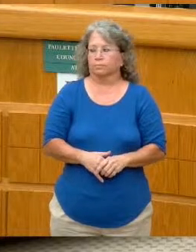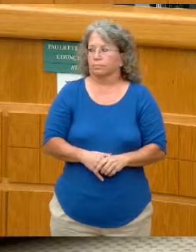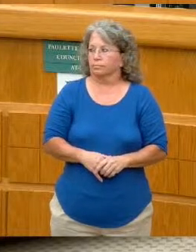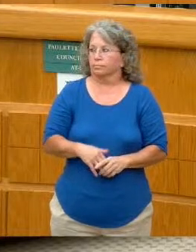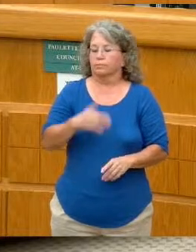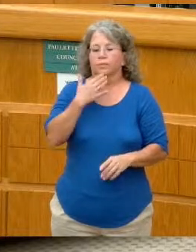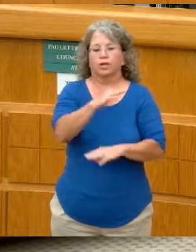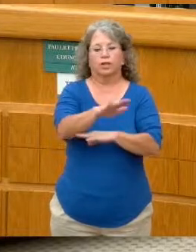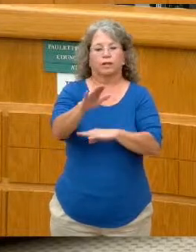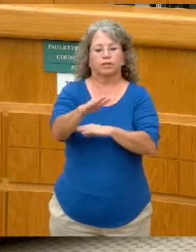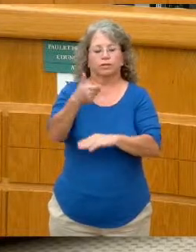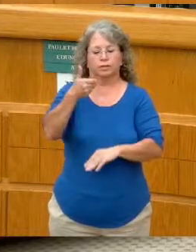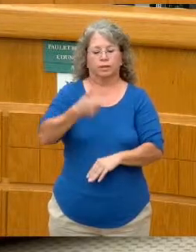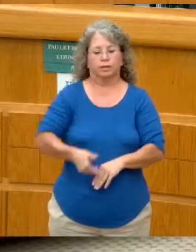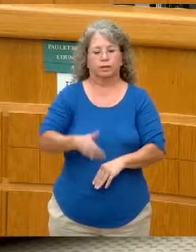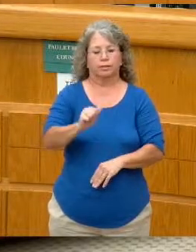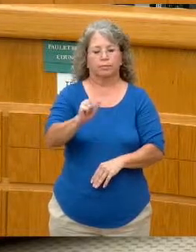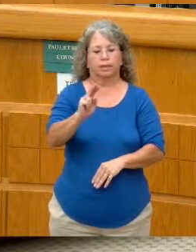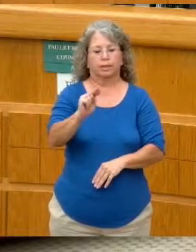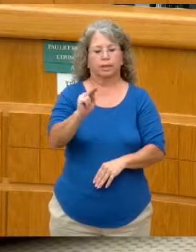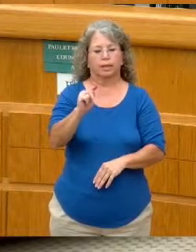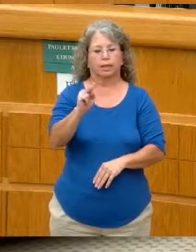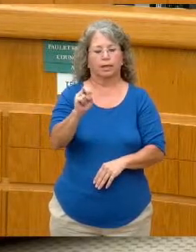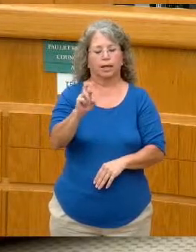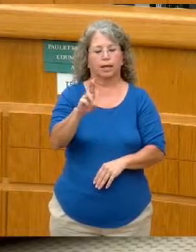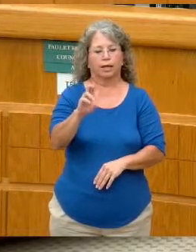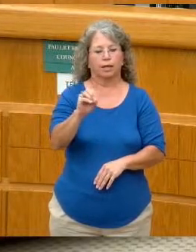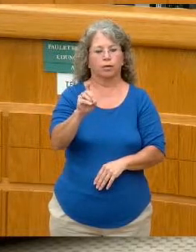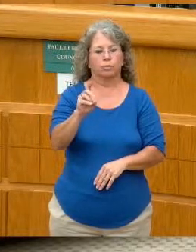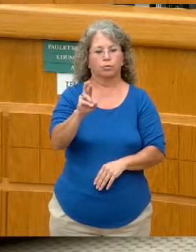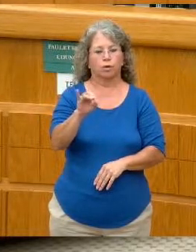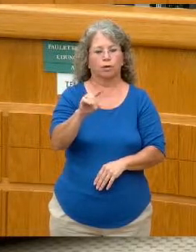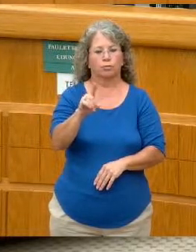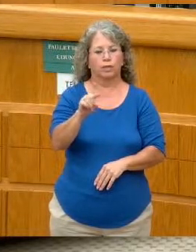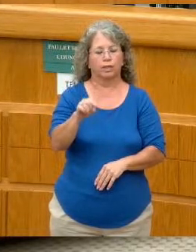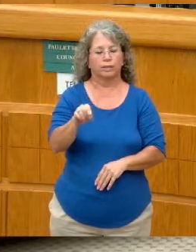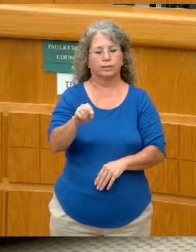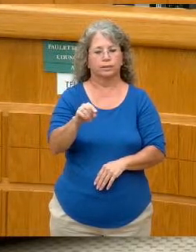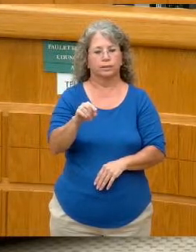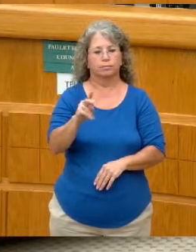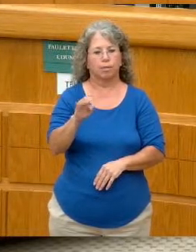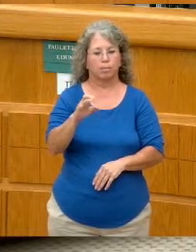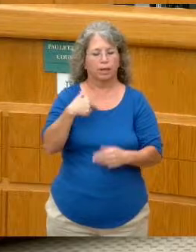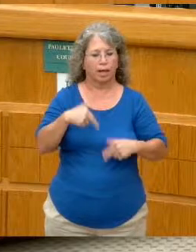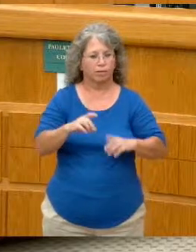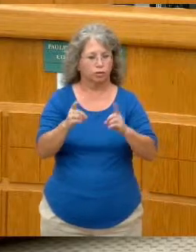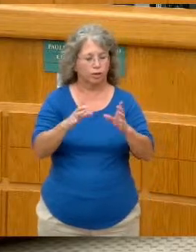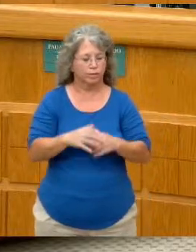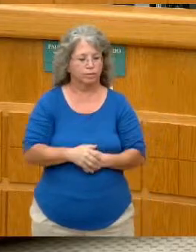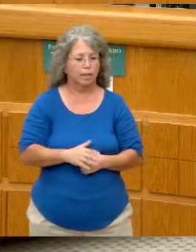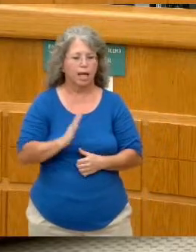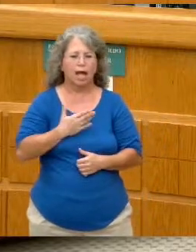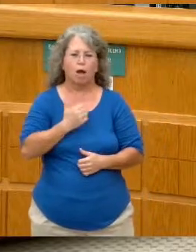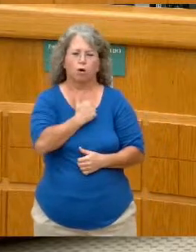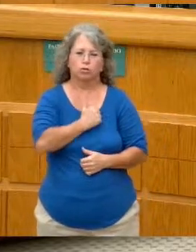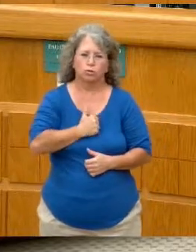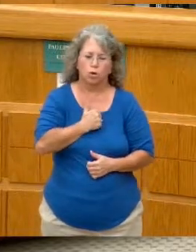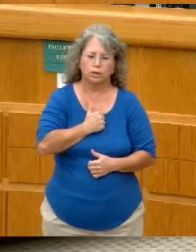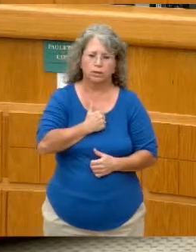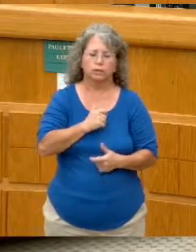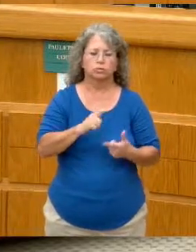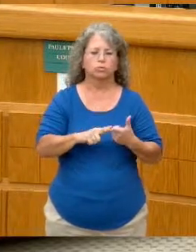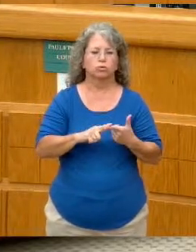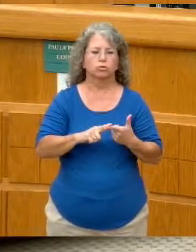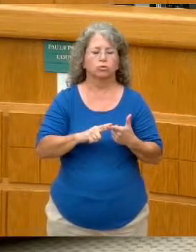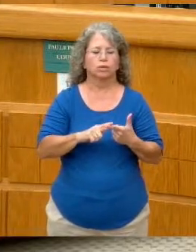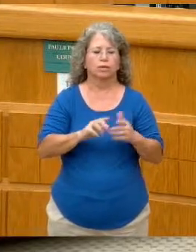Good afternoon, Annette Rodriguez, Public Health Director. Our condolences to the family and friends of the 3 individuals that lost their lives